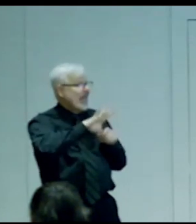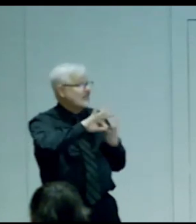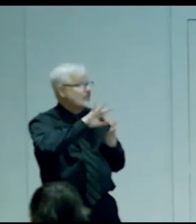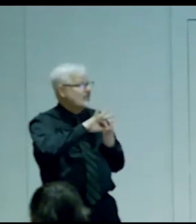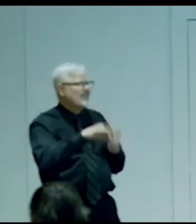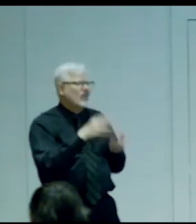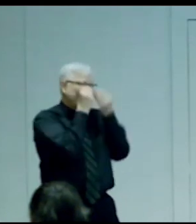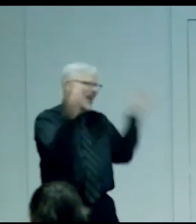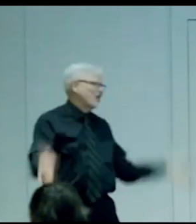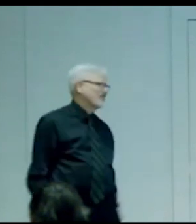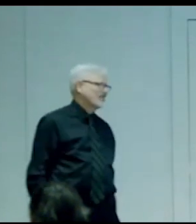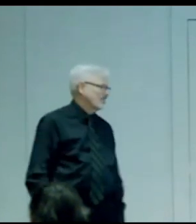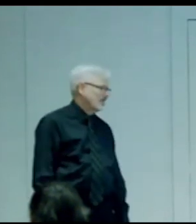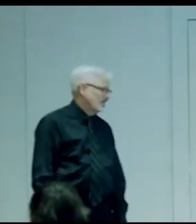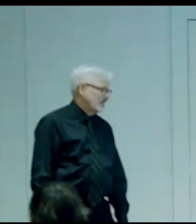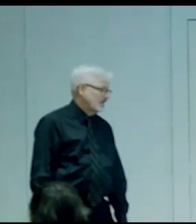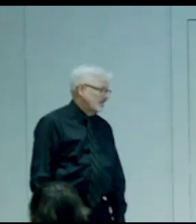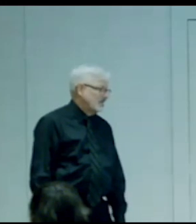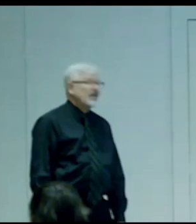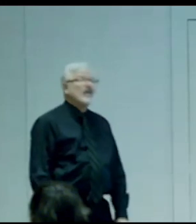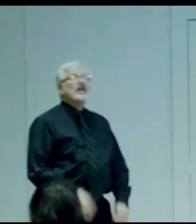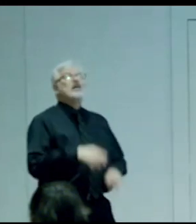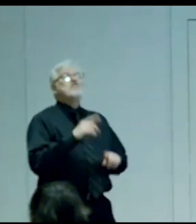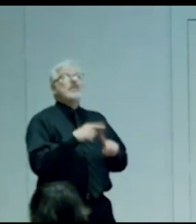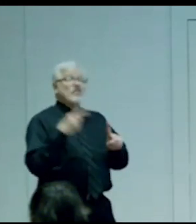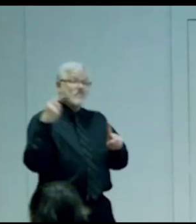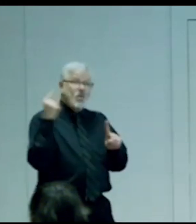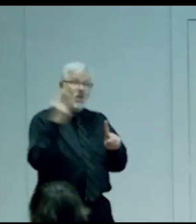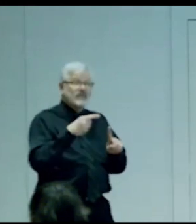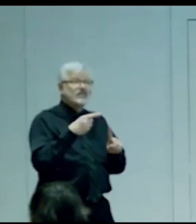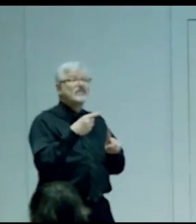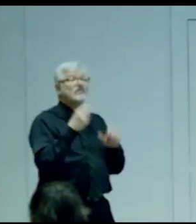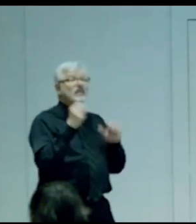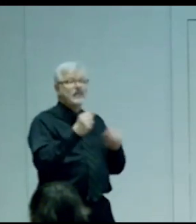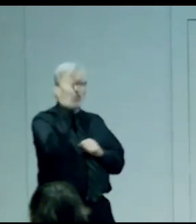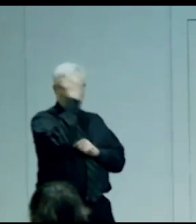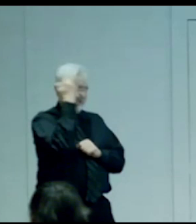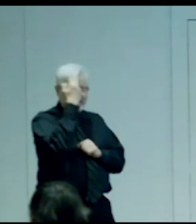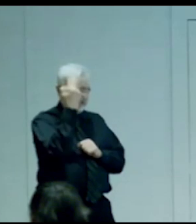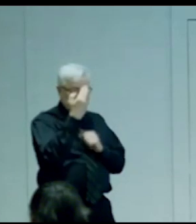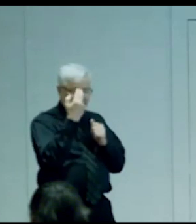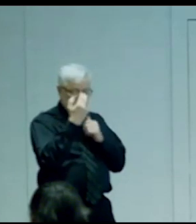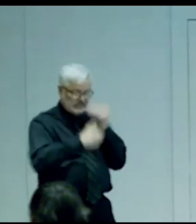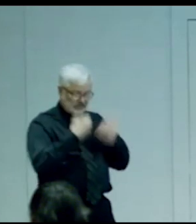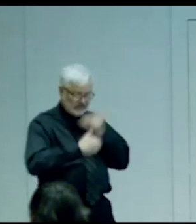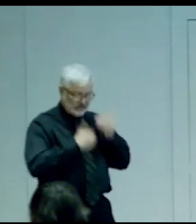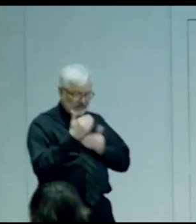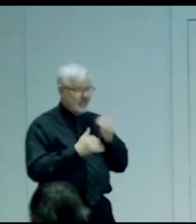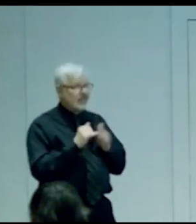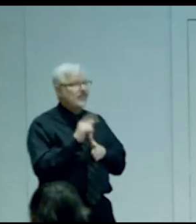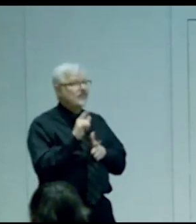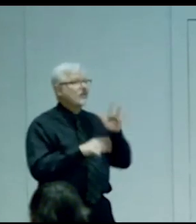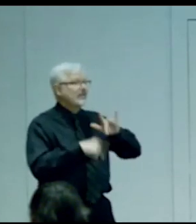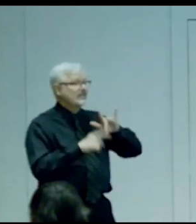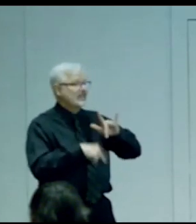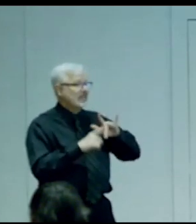cares? So reasoning is what we really need to do, and that's what's missing. And those books are doing